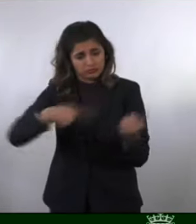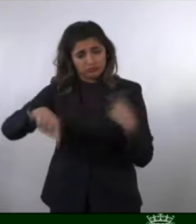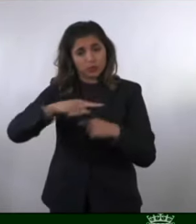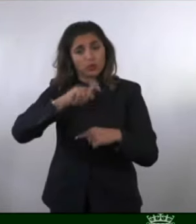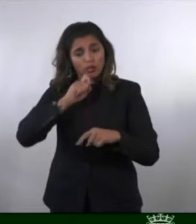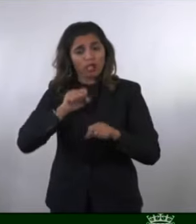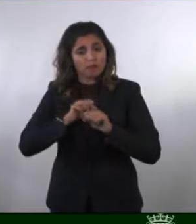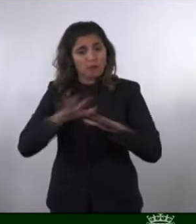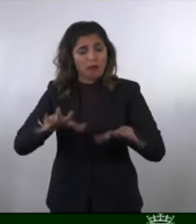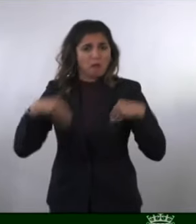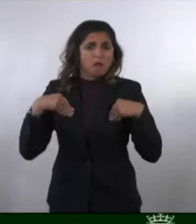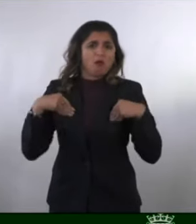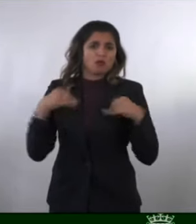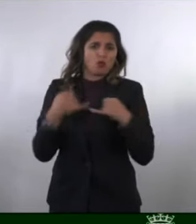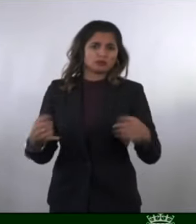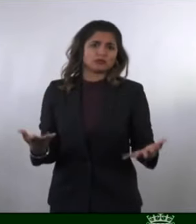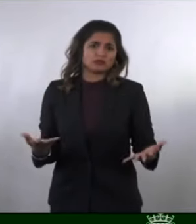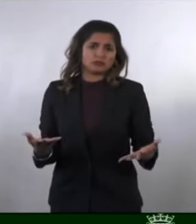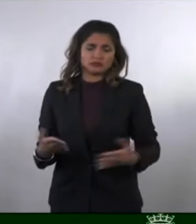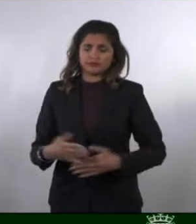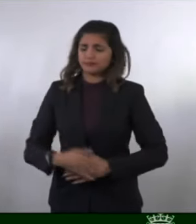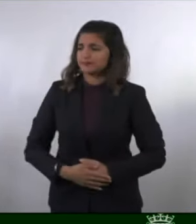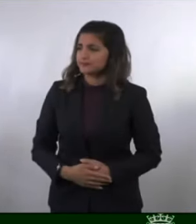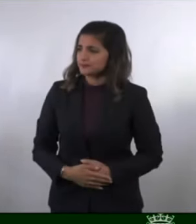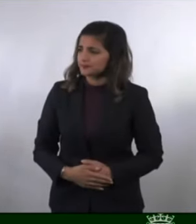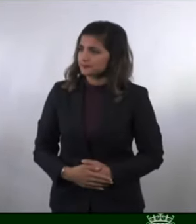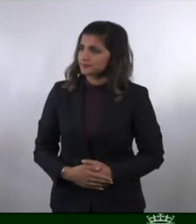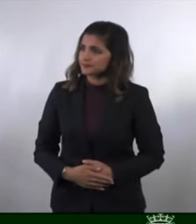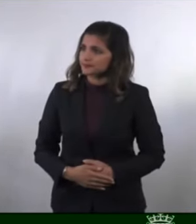health. Prime Minister.